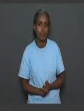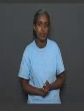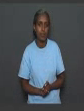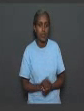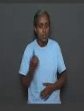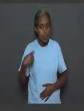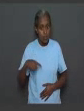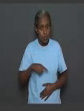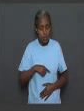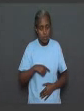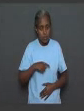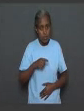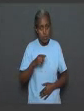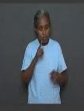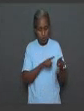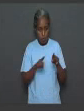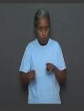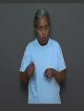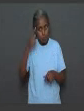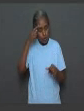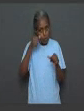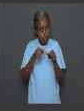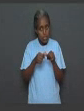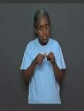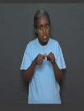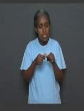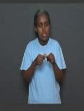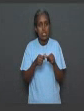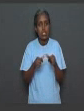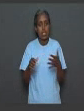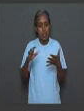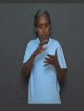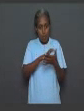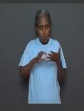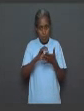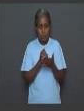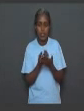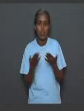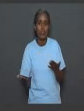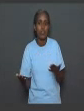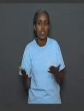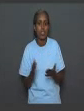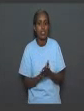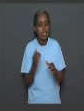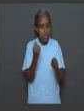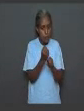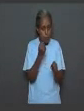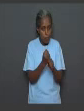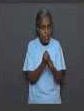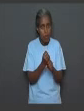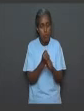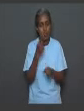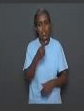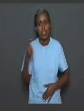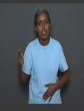We should also note that the complement of an event is made up of